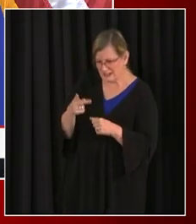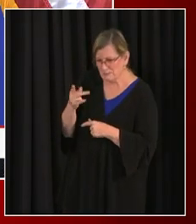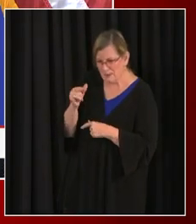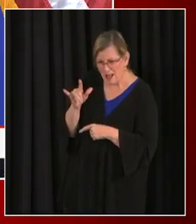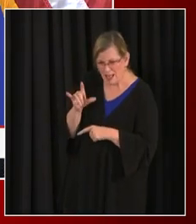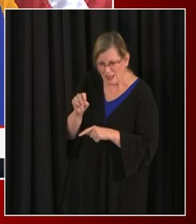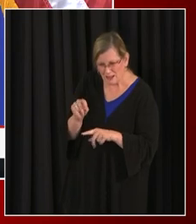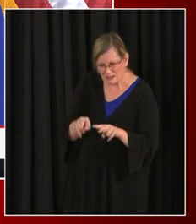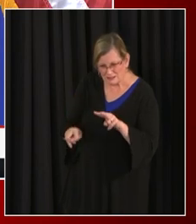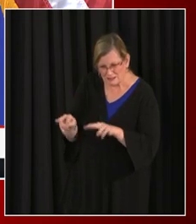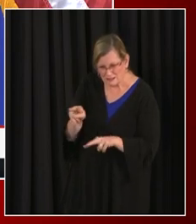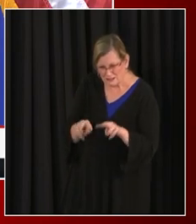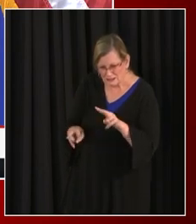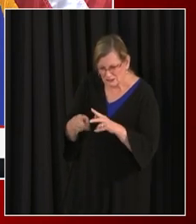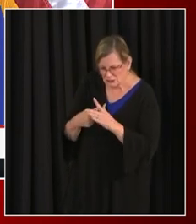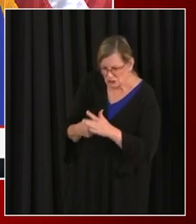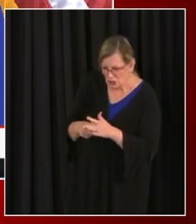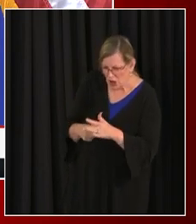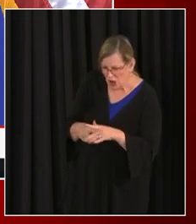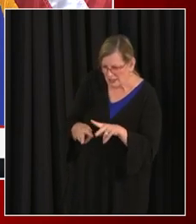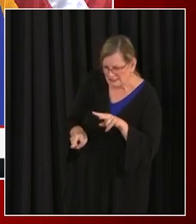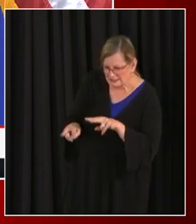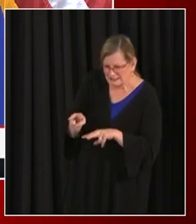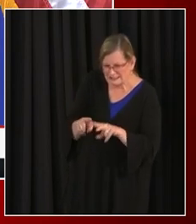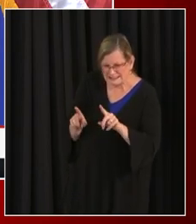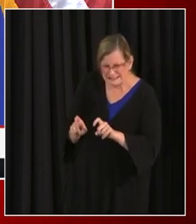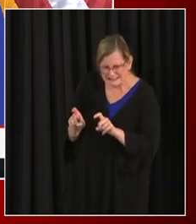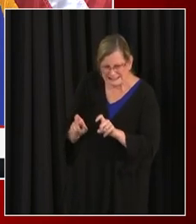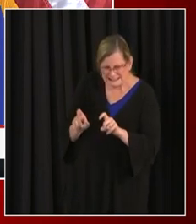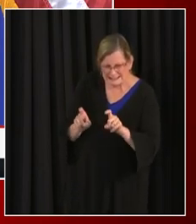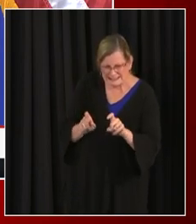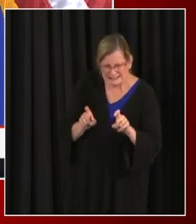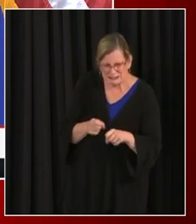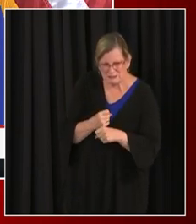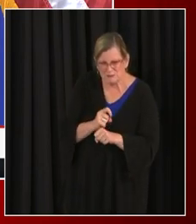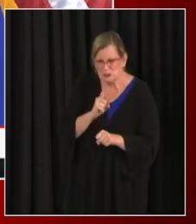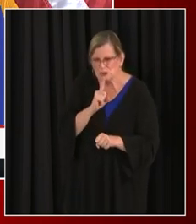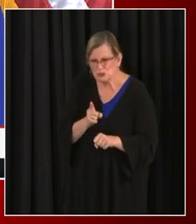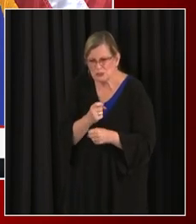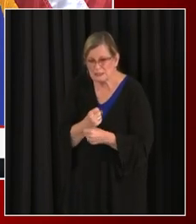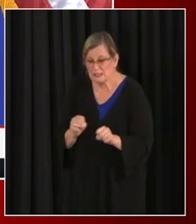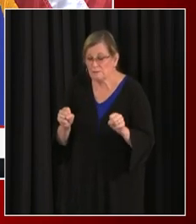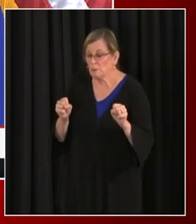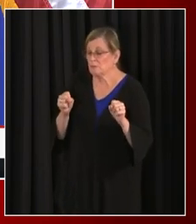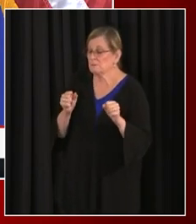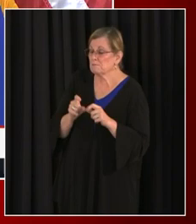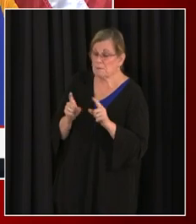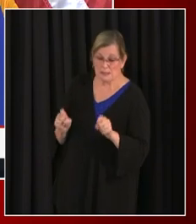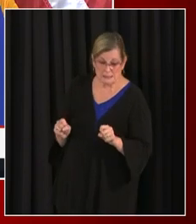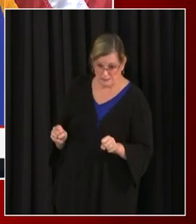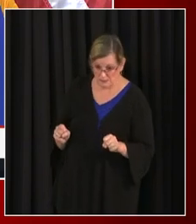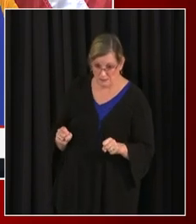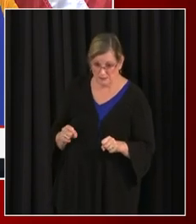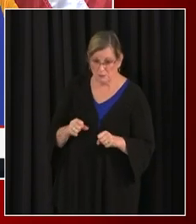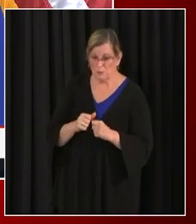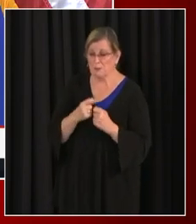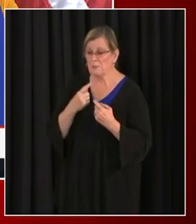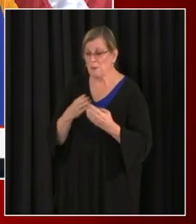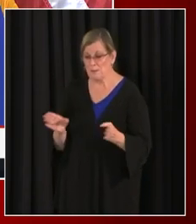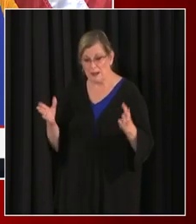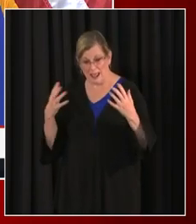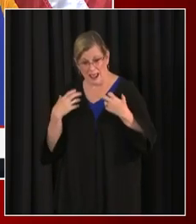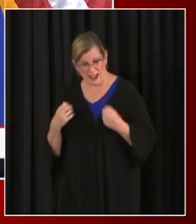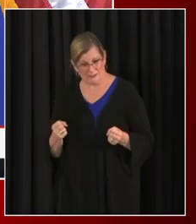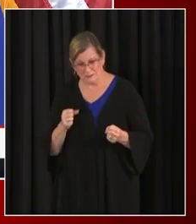we reopen live entertainment, we want to do so in the safest way possible, consistent with public health guidelines, not only